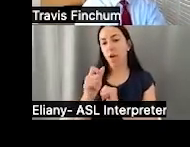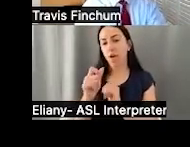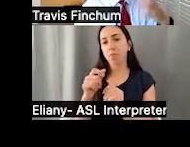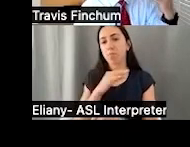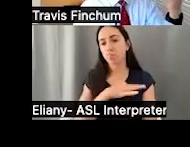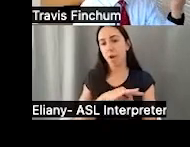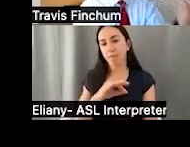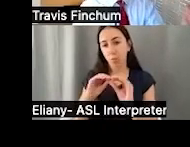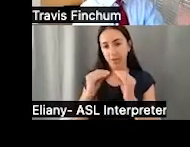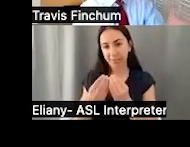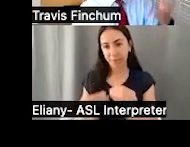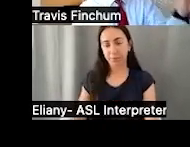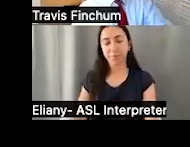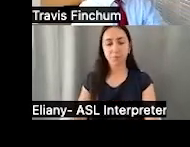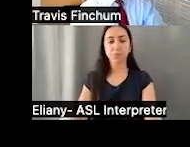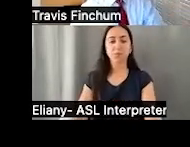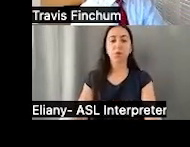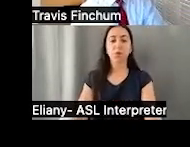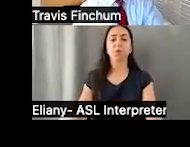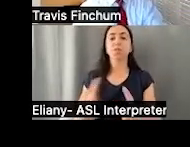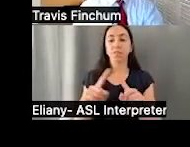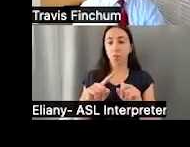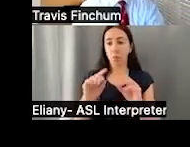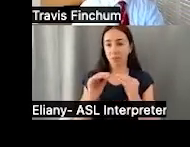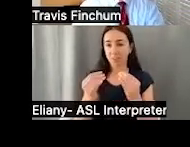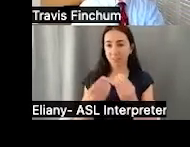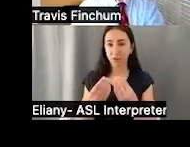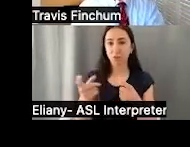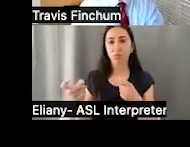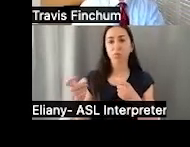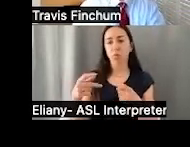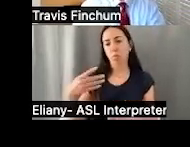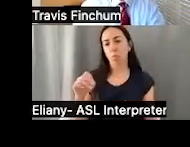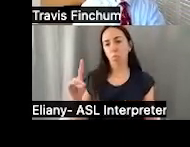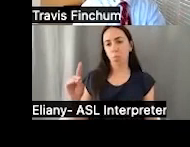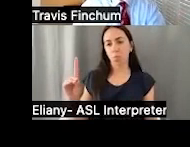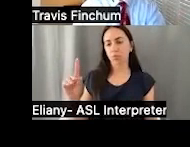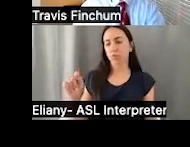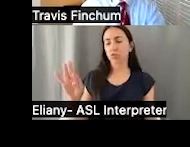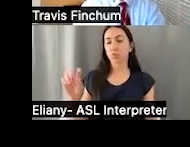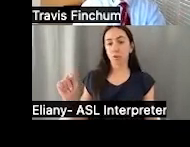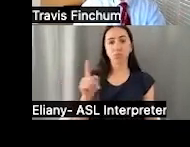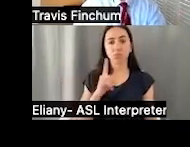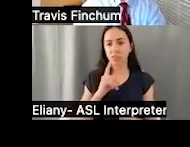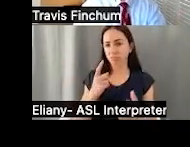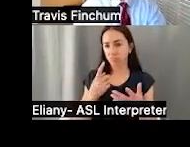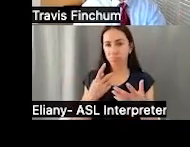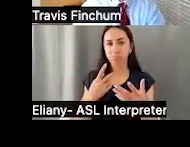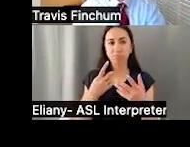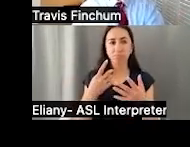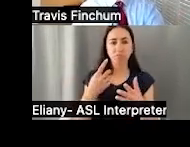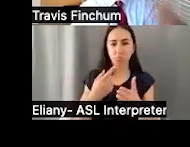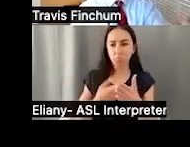corporation. So we have charities that run these pooled trusts, and they can be very cost effective and be a